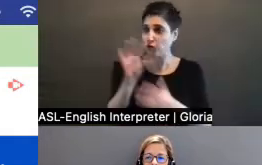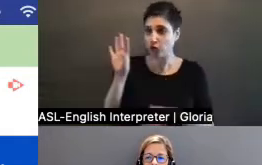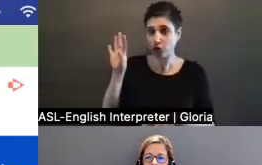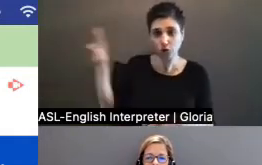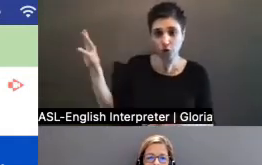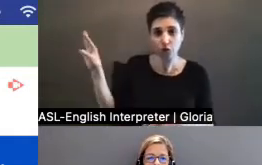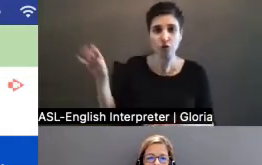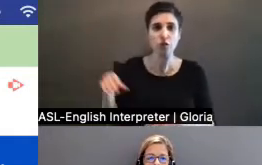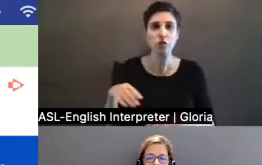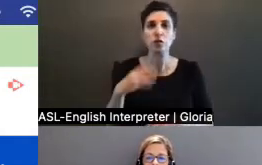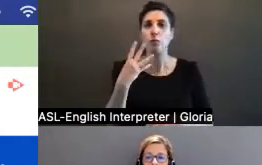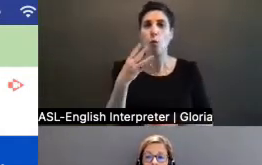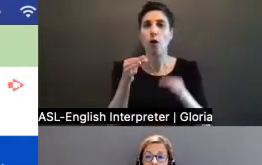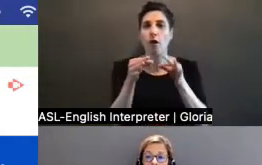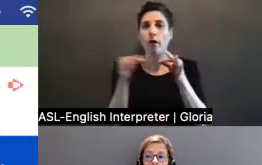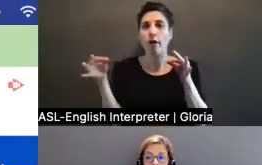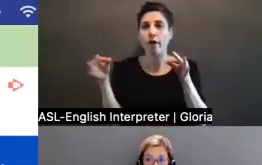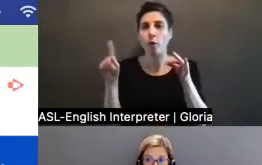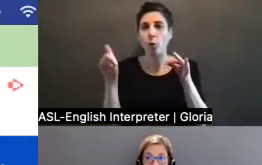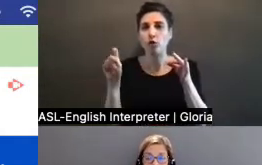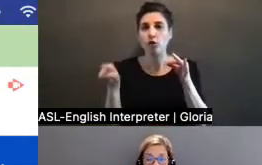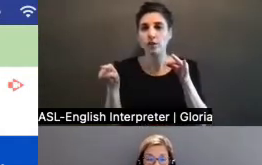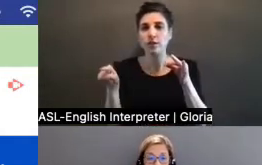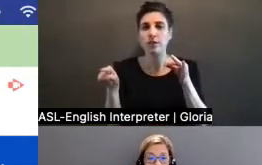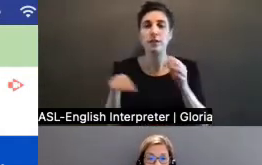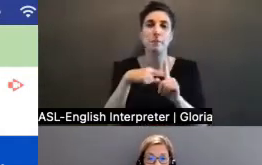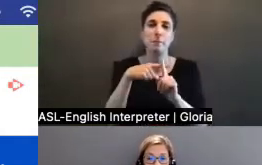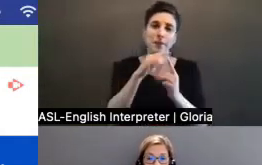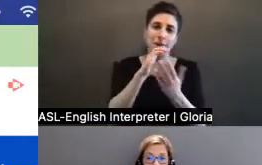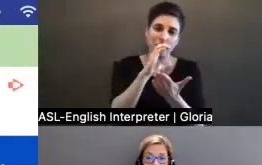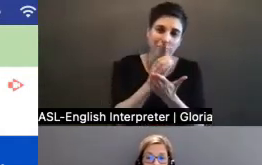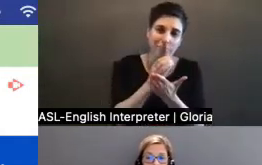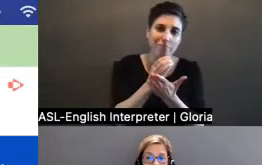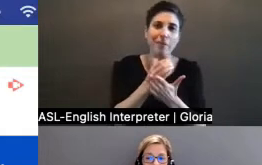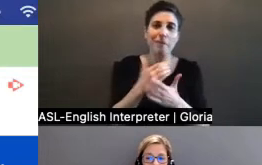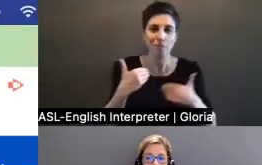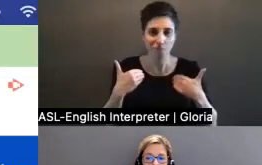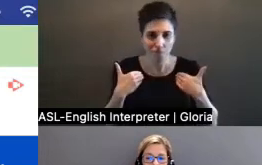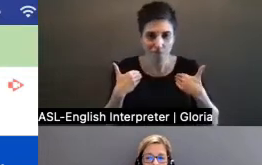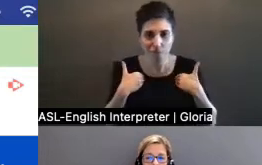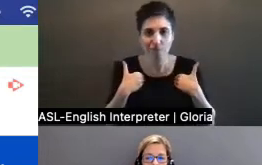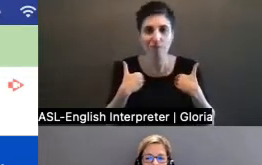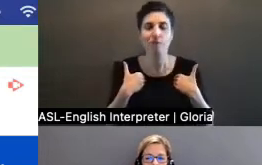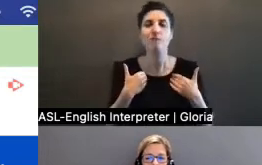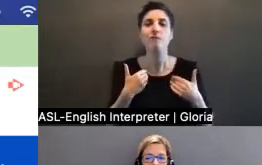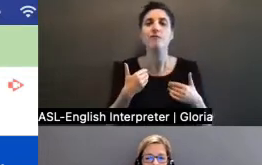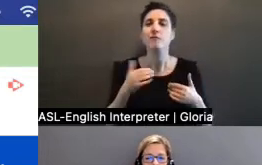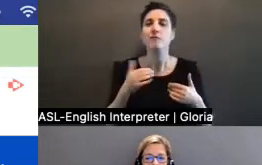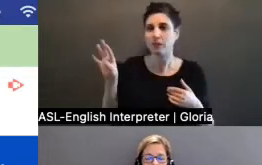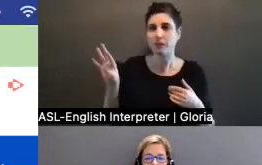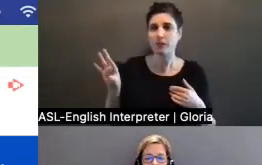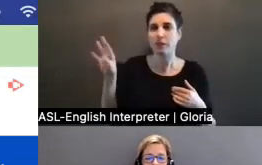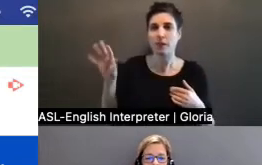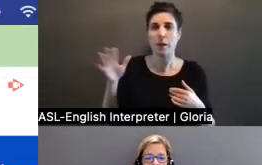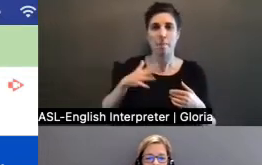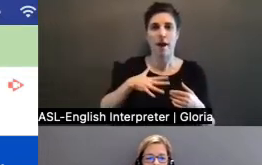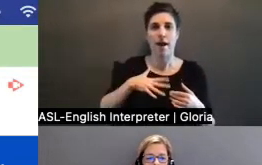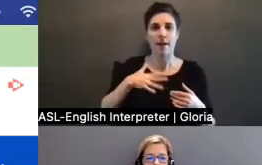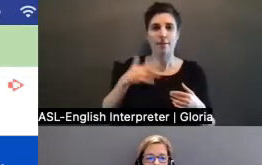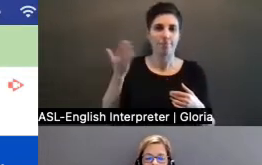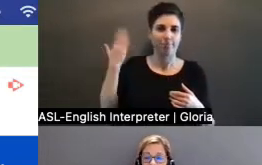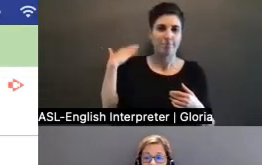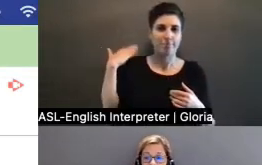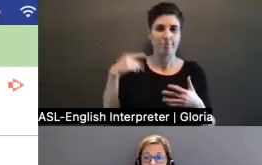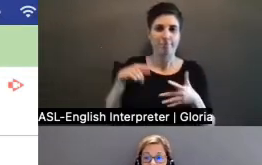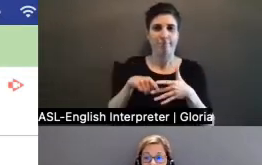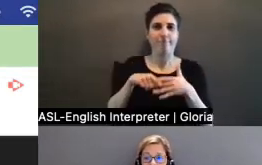there, images to go with the questions if I wanted to illustrate this Kahoot. And I can start the Kahoot right away. So if